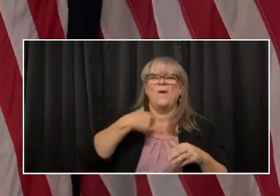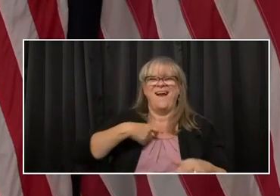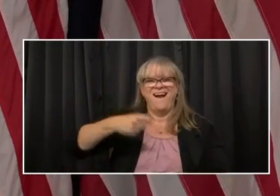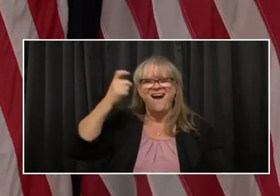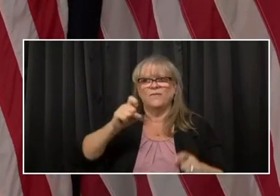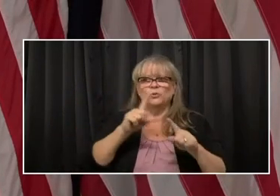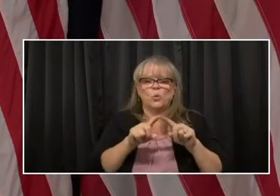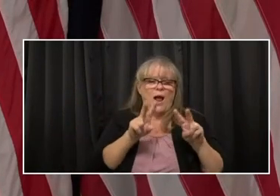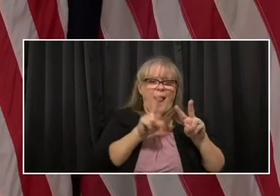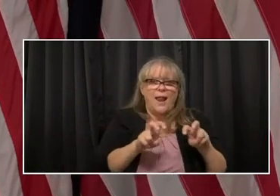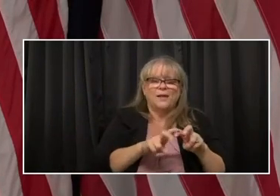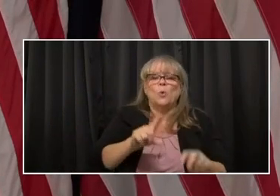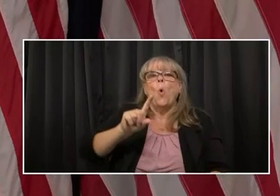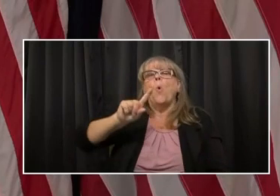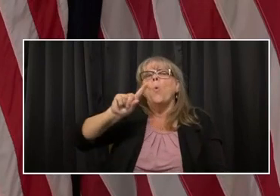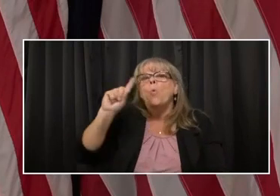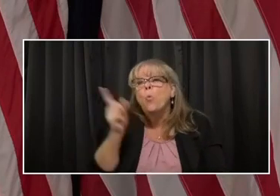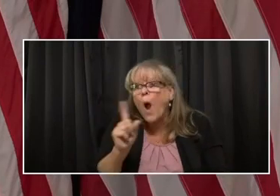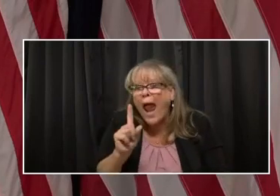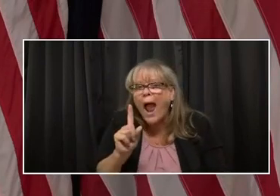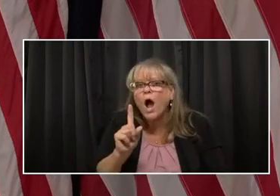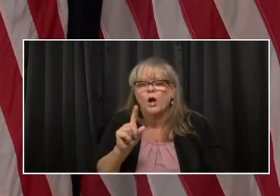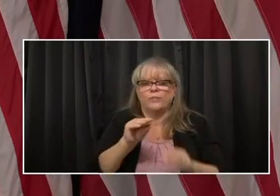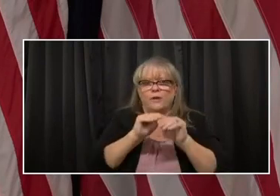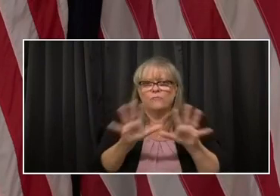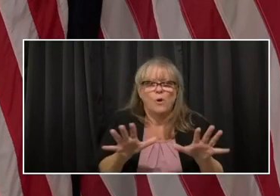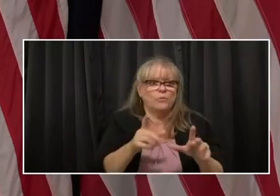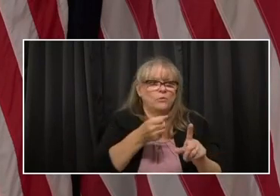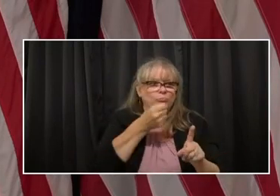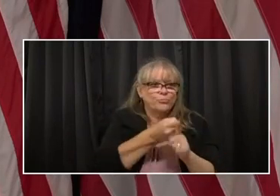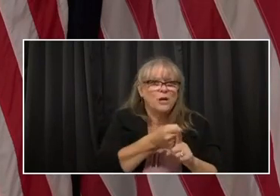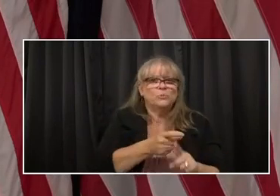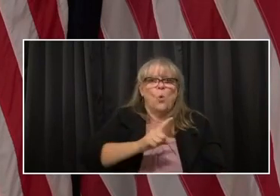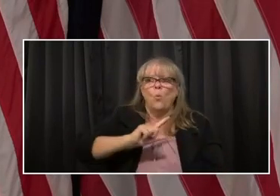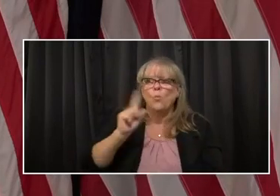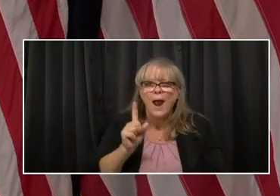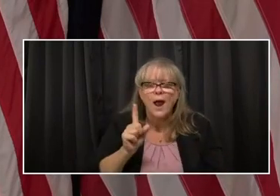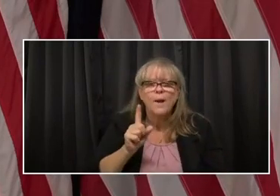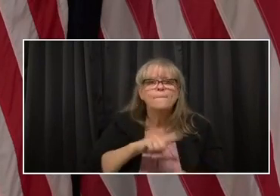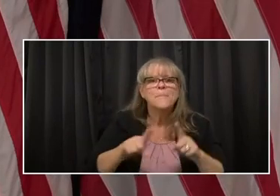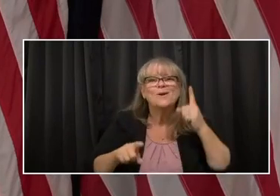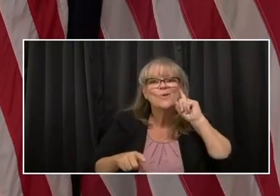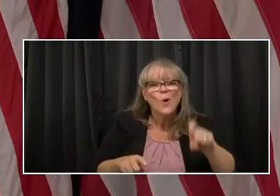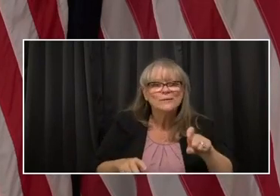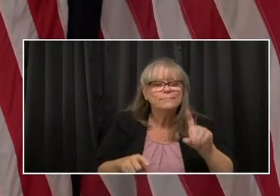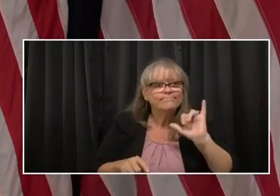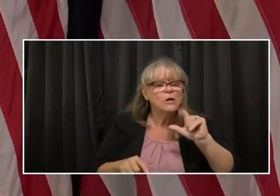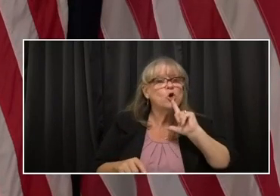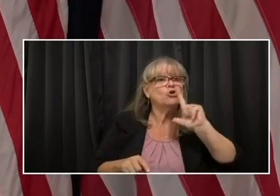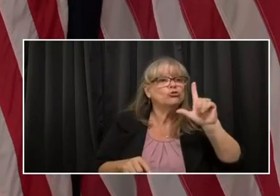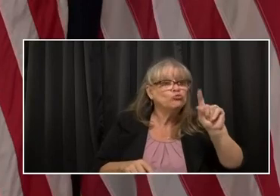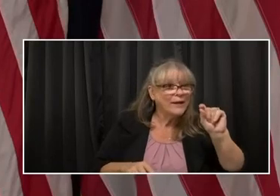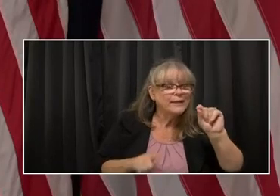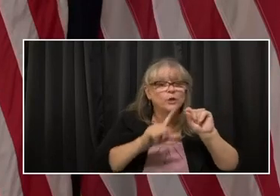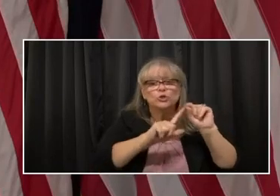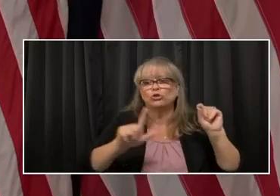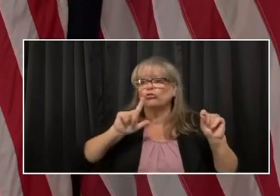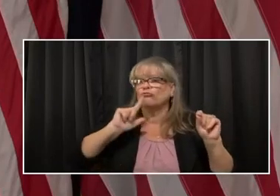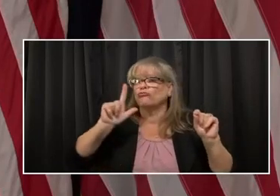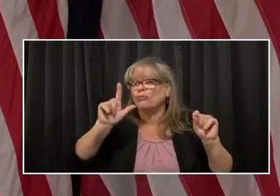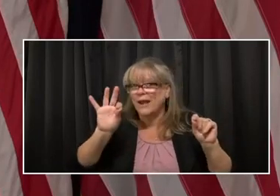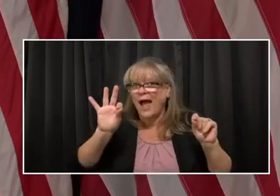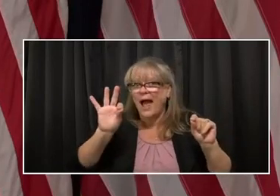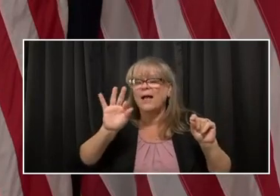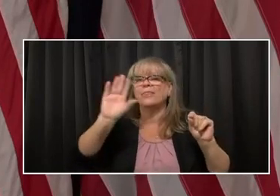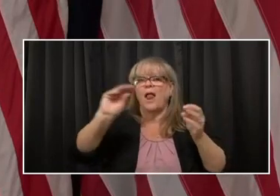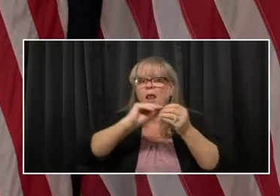this happening, we saw the 20 to 29-year-old group spike. The data kind of showed what the interventions